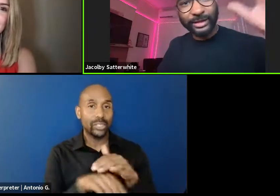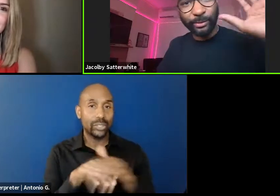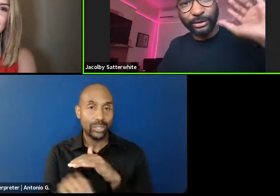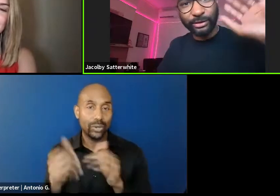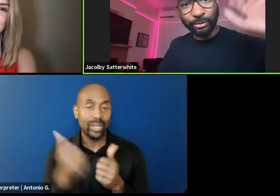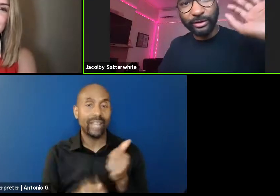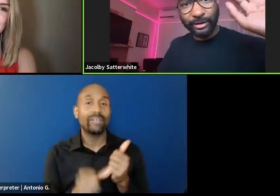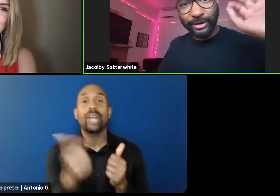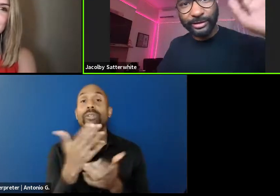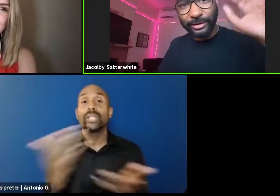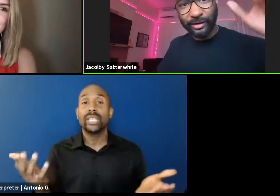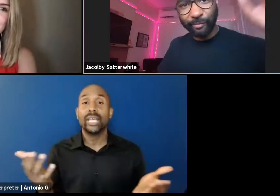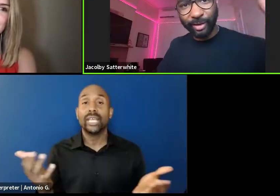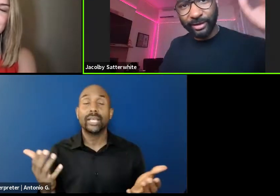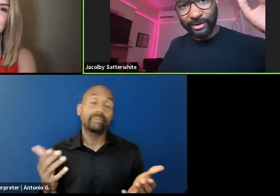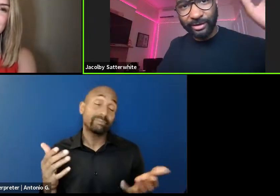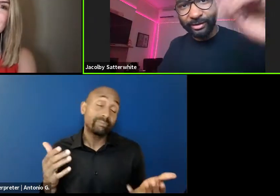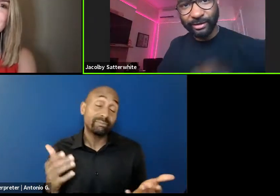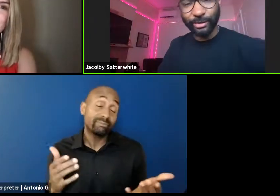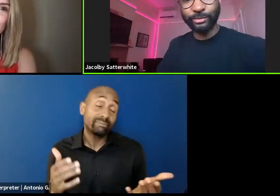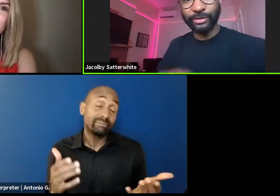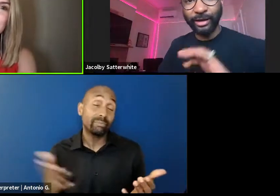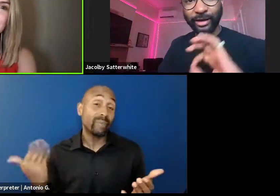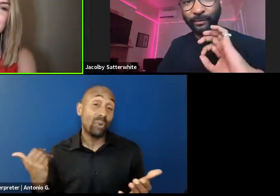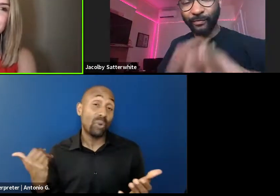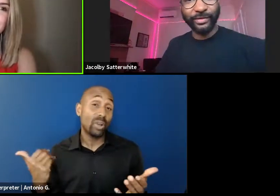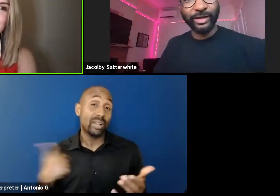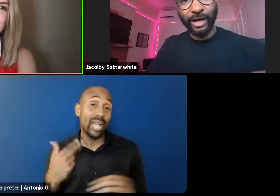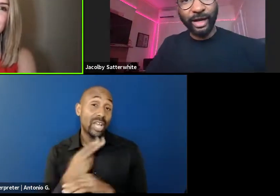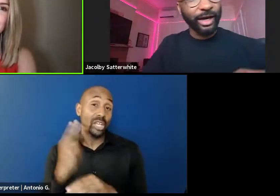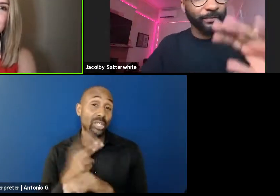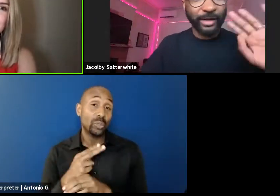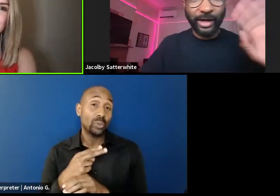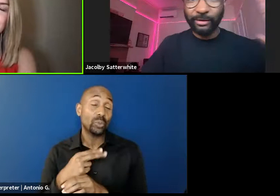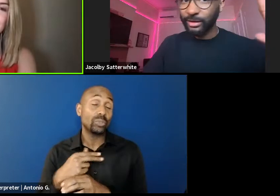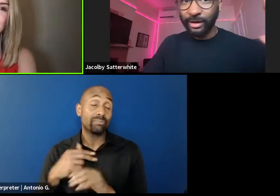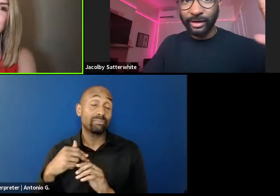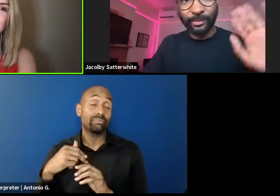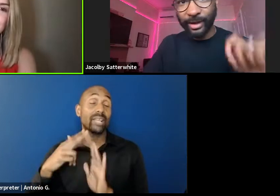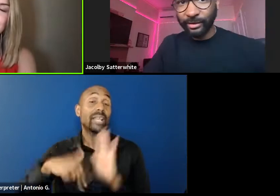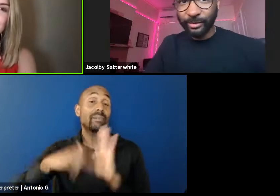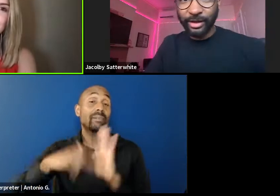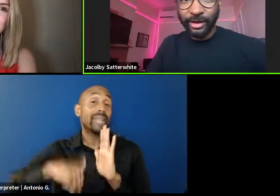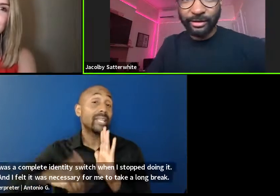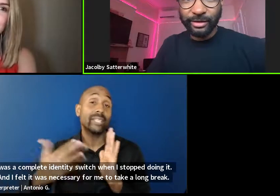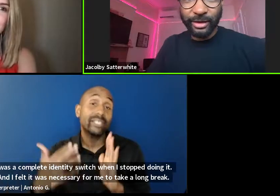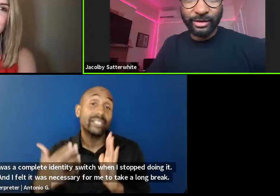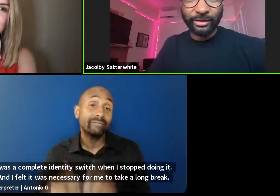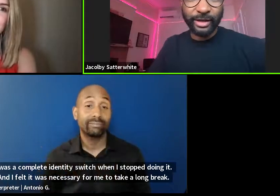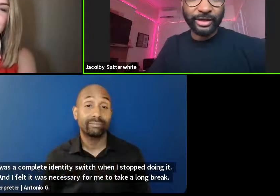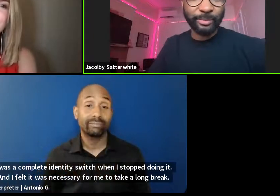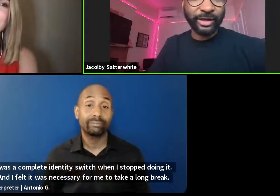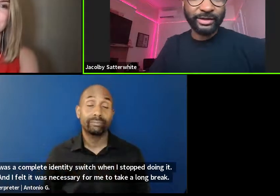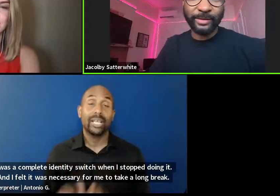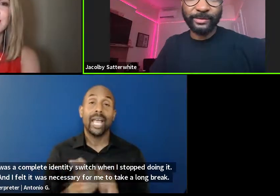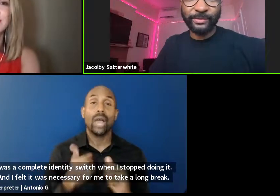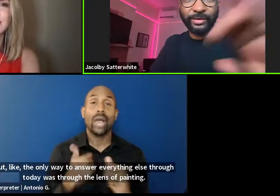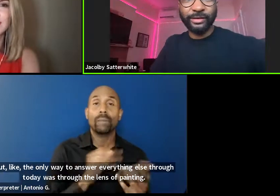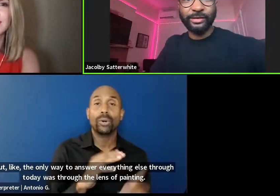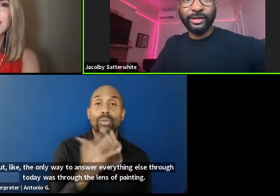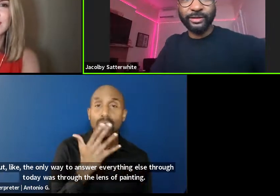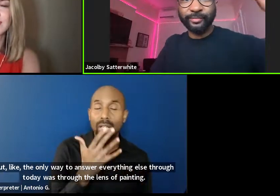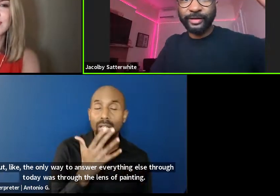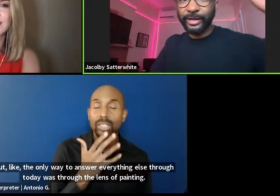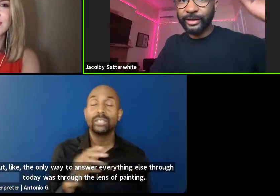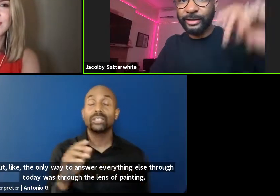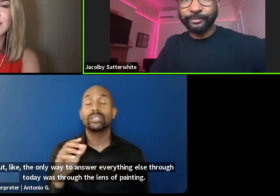till today, was through the lens of painting, through like down to like the way I dealt with color, texture, light, space, depth of